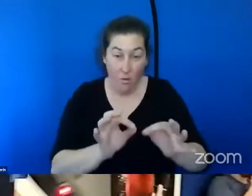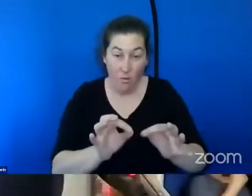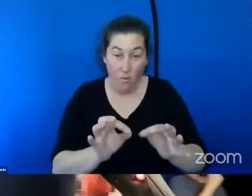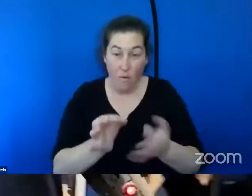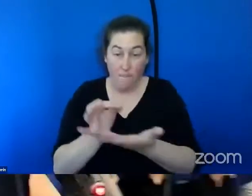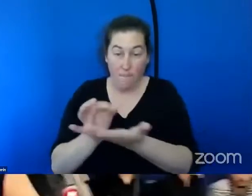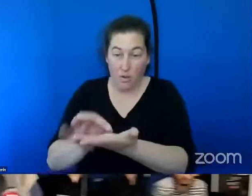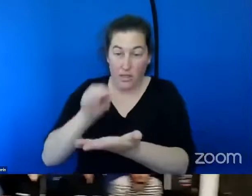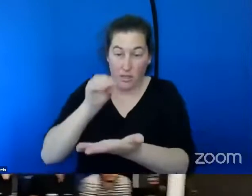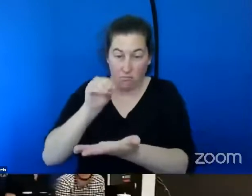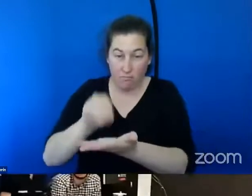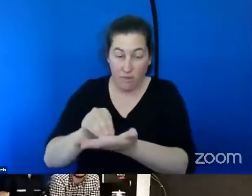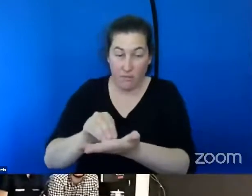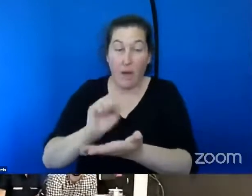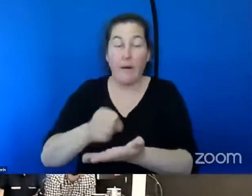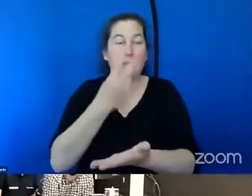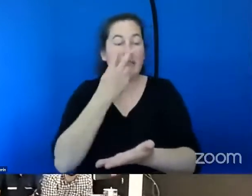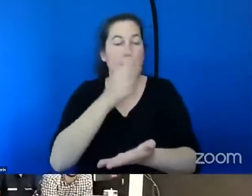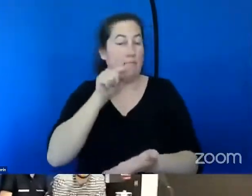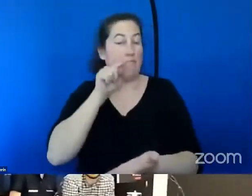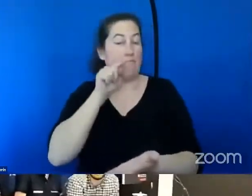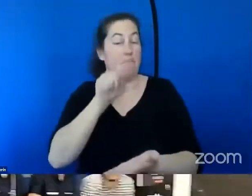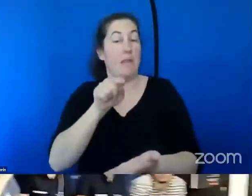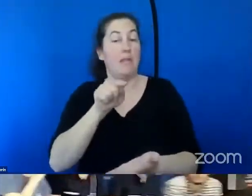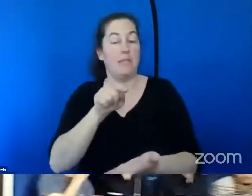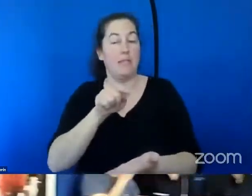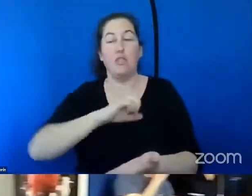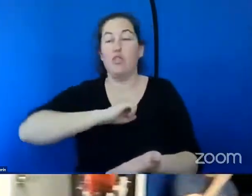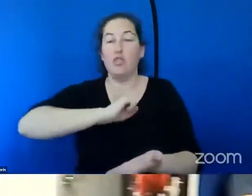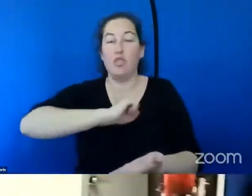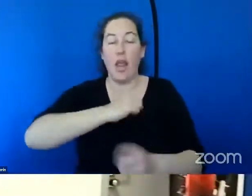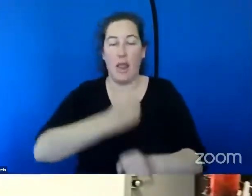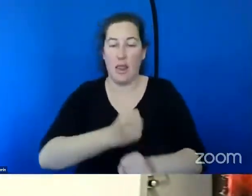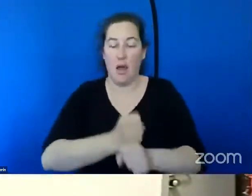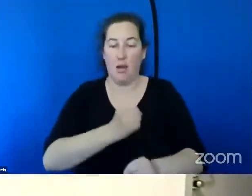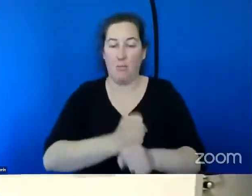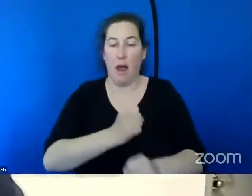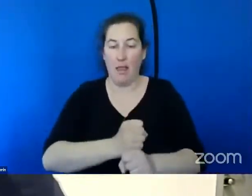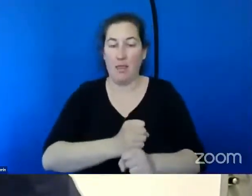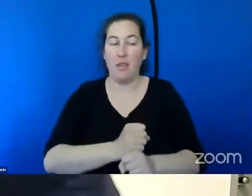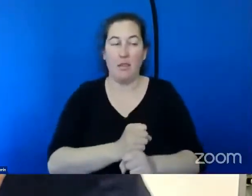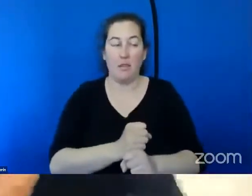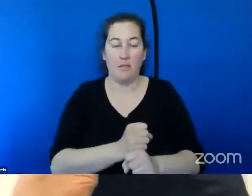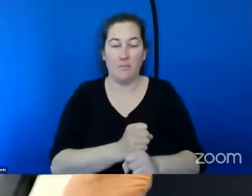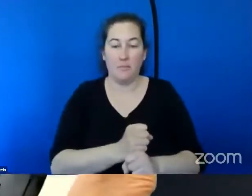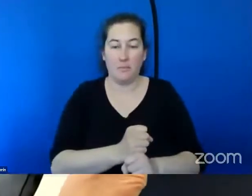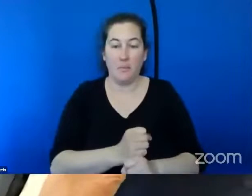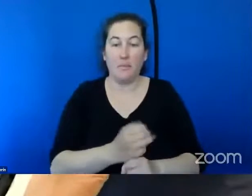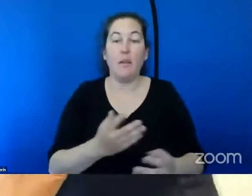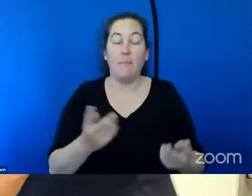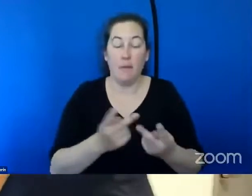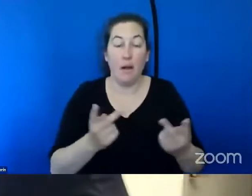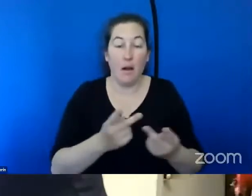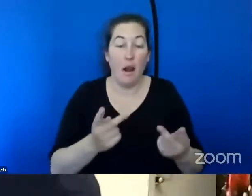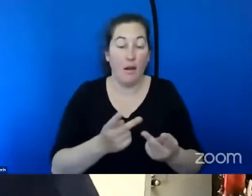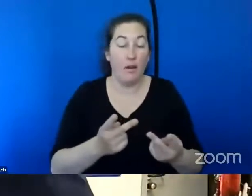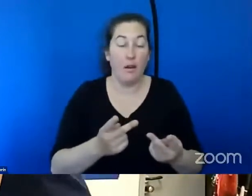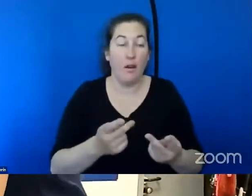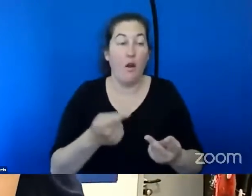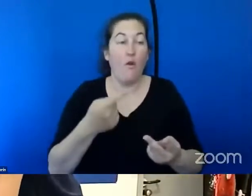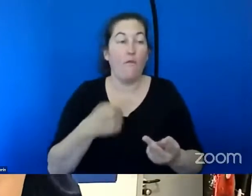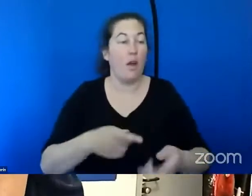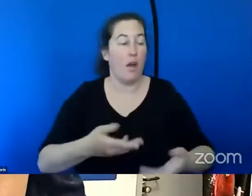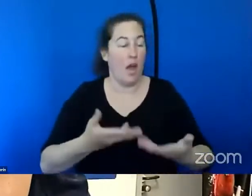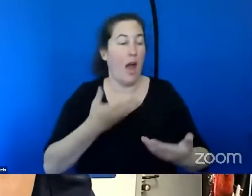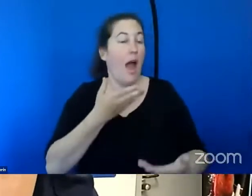for simple solutions. A simple solution, smart technology, keyring is quick. He's only got a minute on the board. This is looking very fast